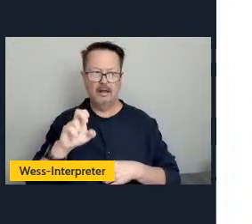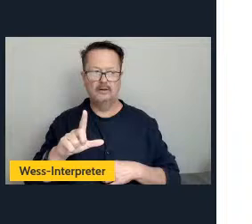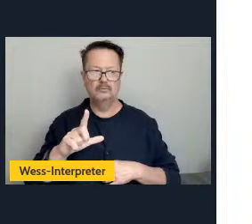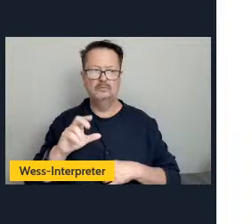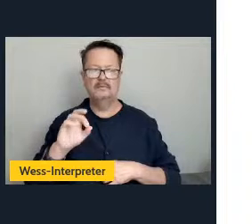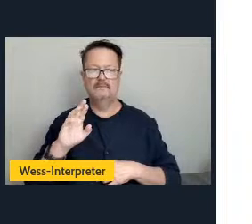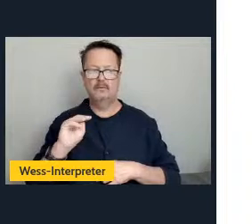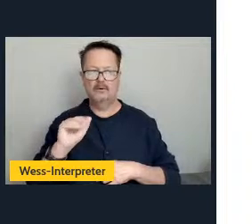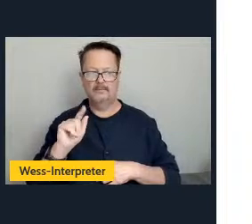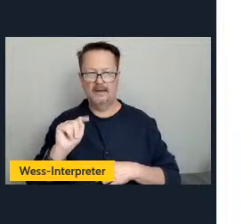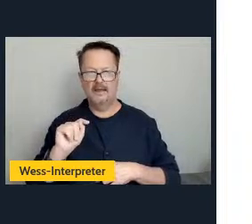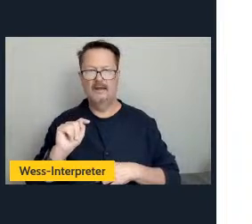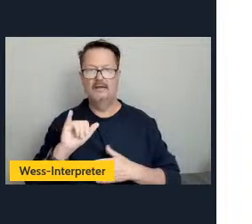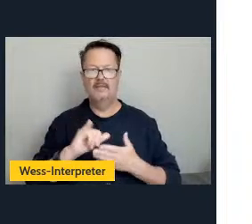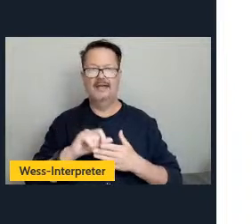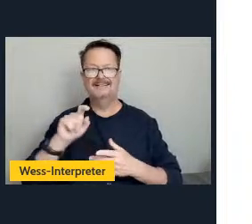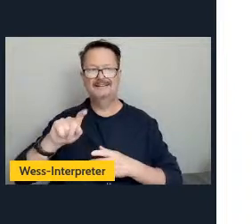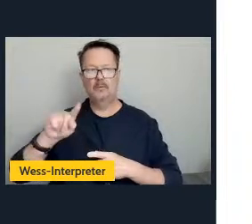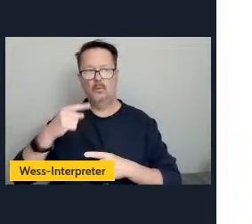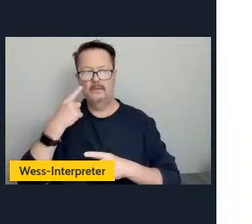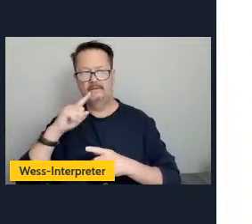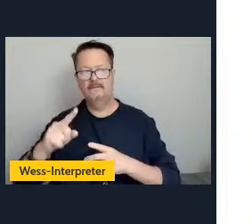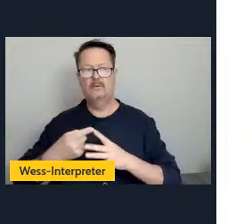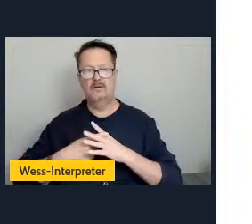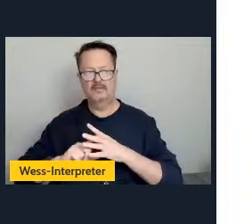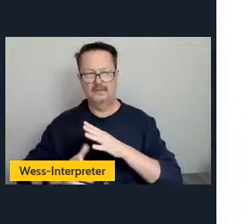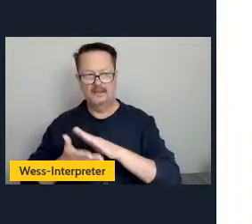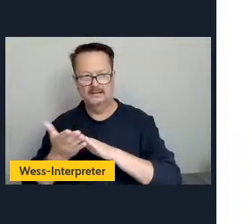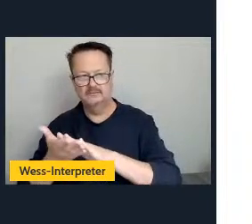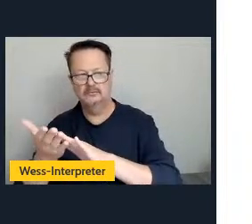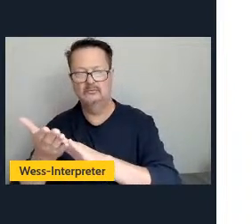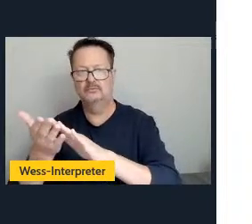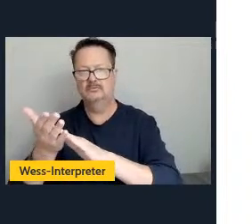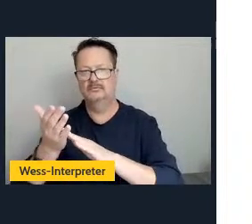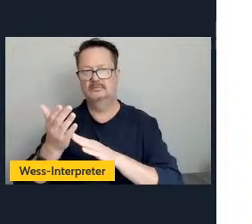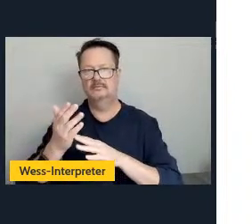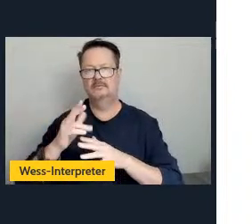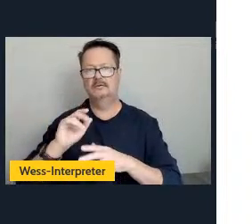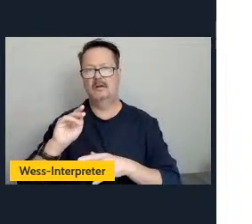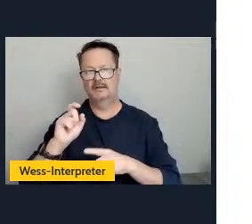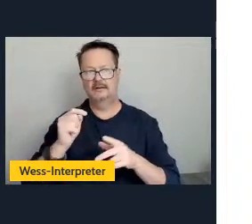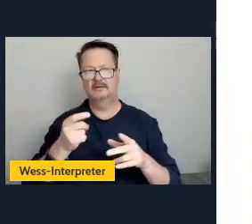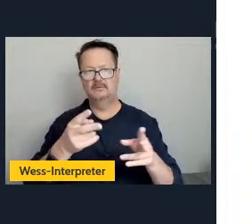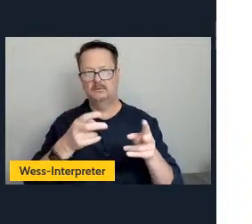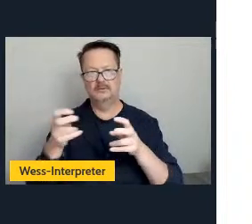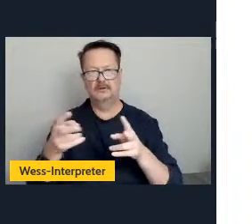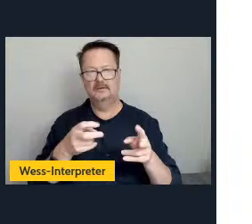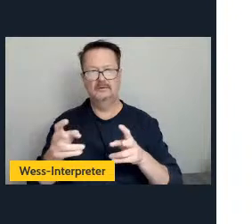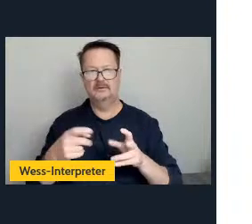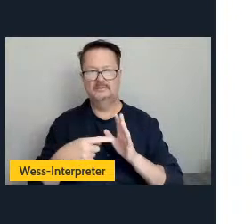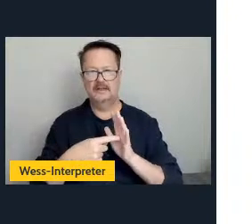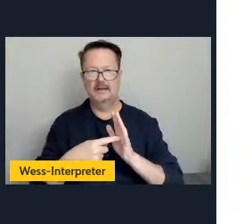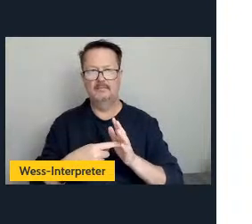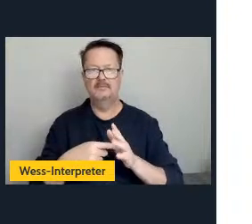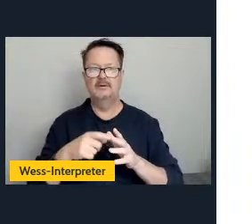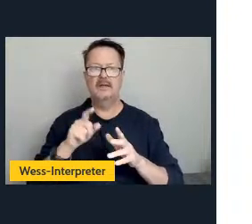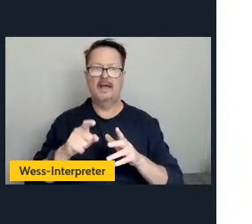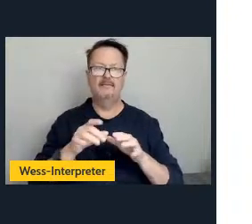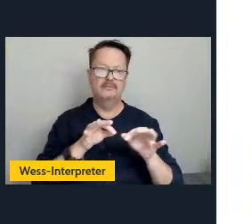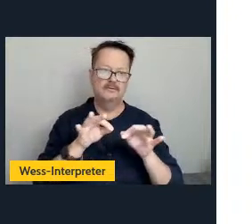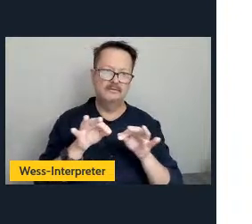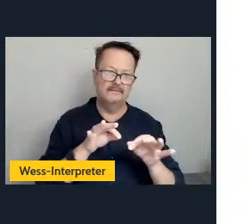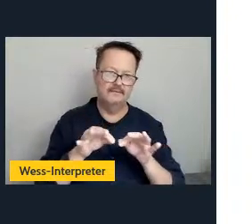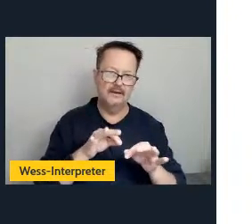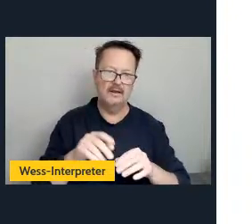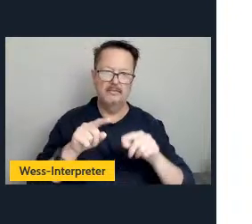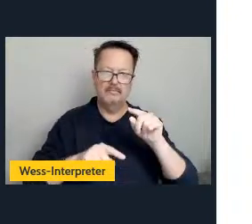the execution context. And we have some helpers here to define module variables